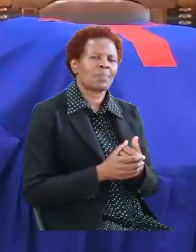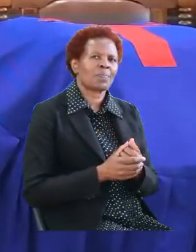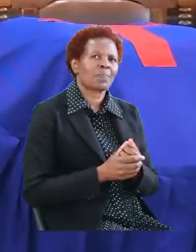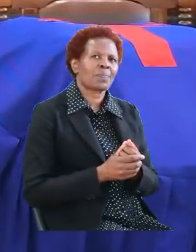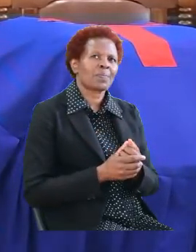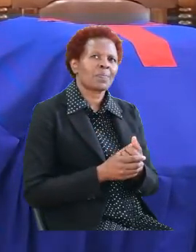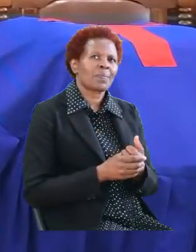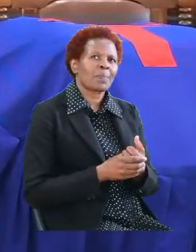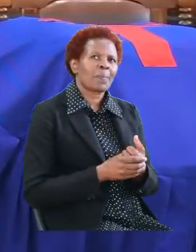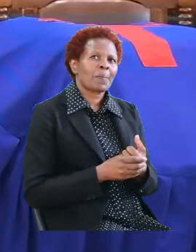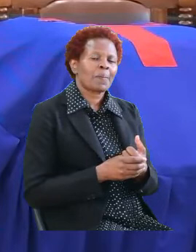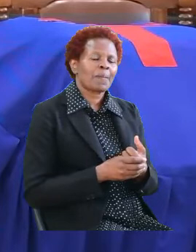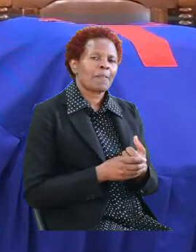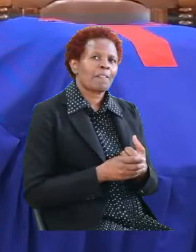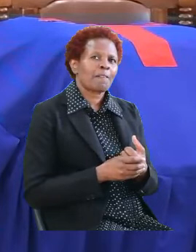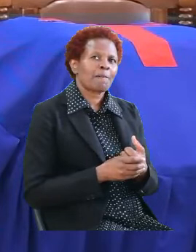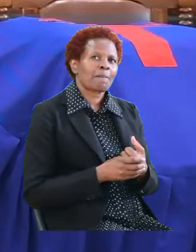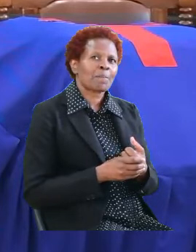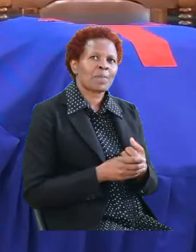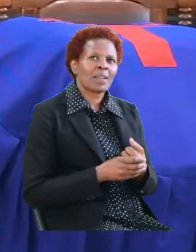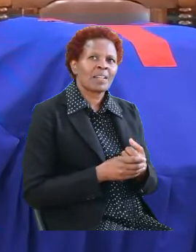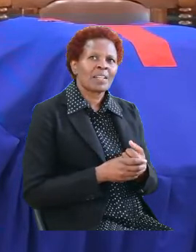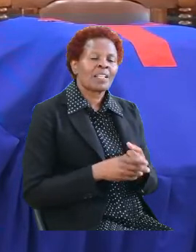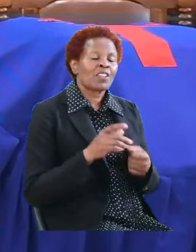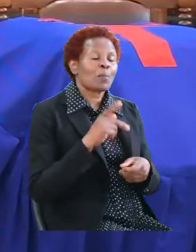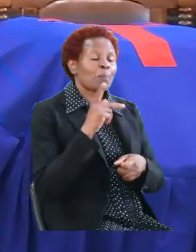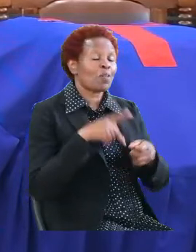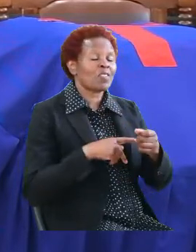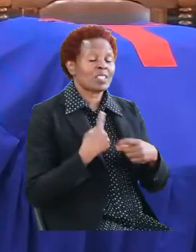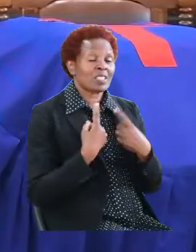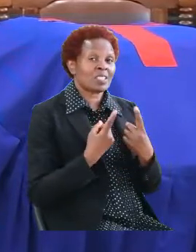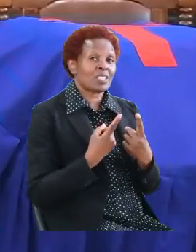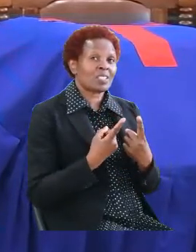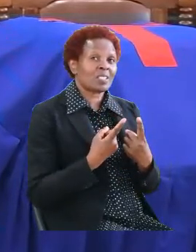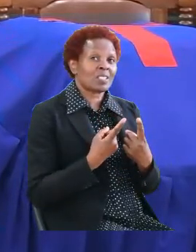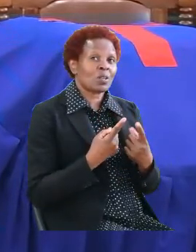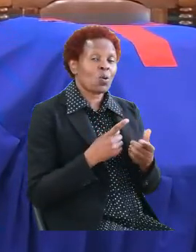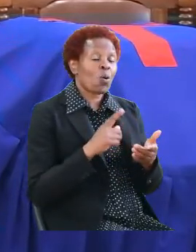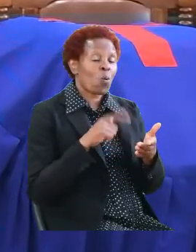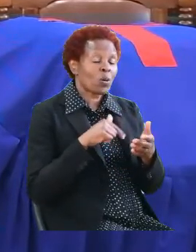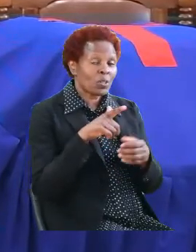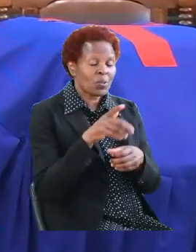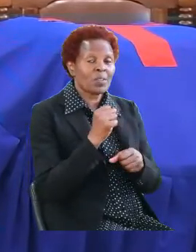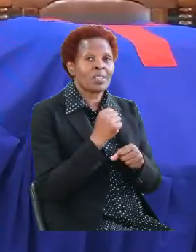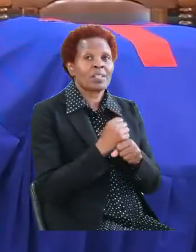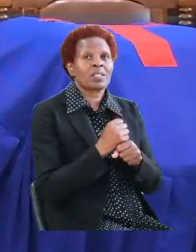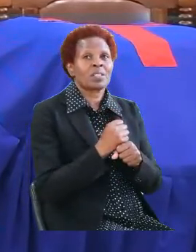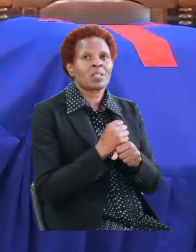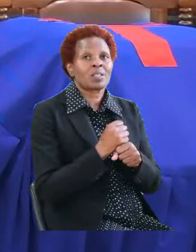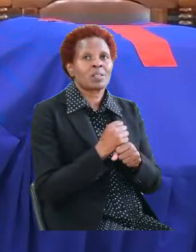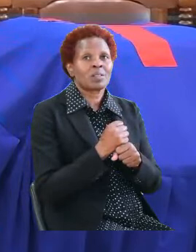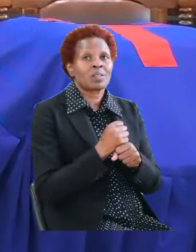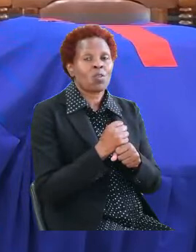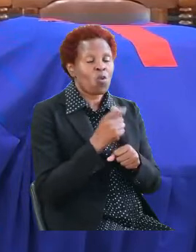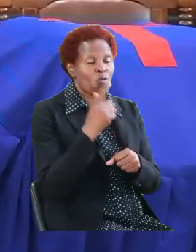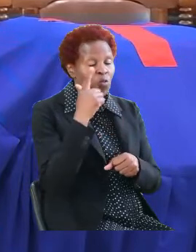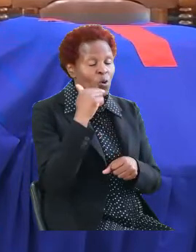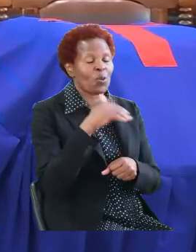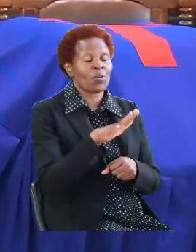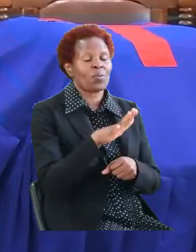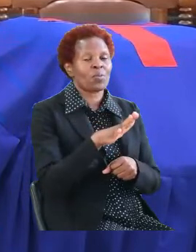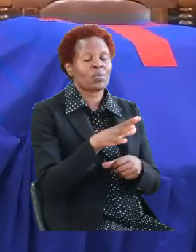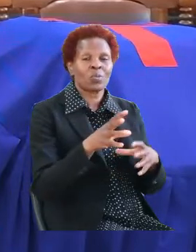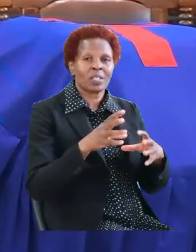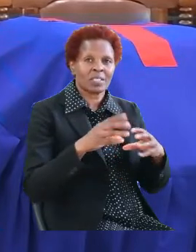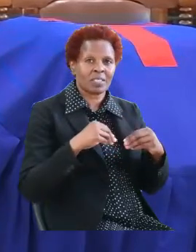know, and Haggai is saying, whatever that you need to do for you to get what